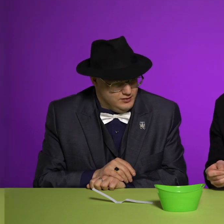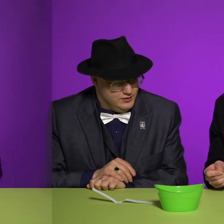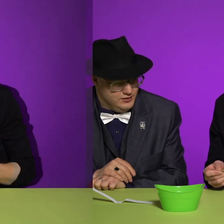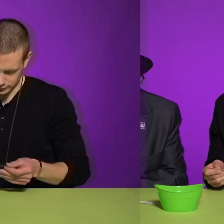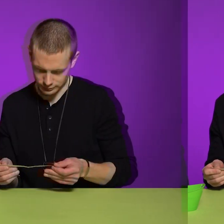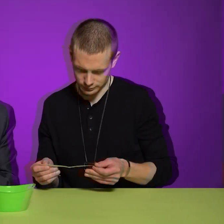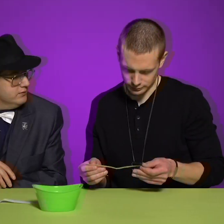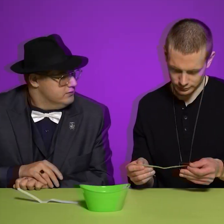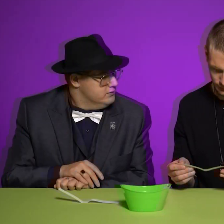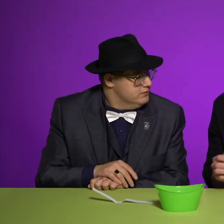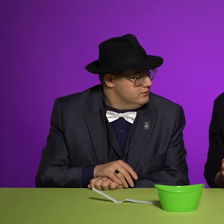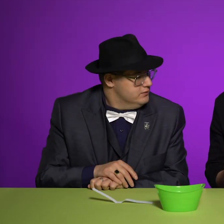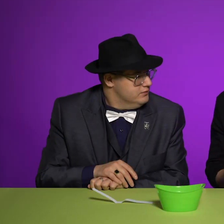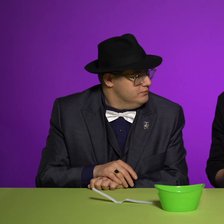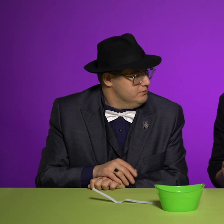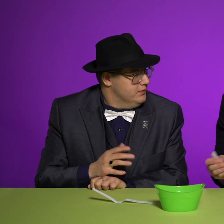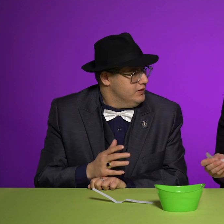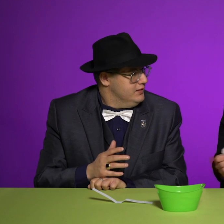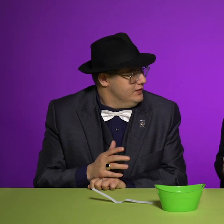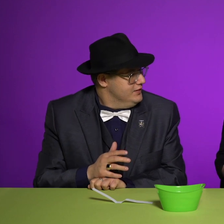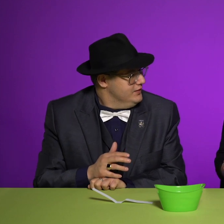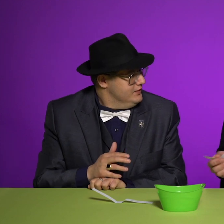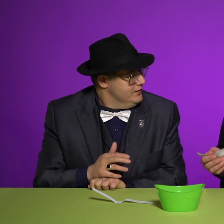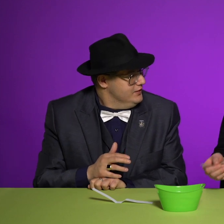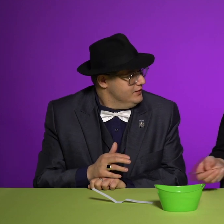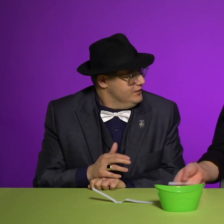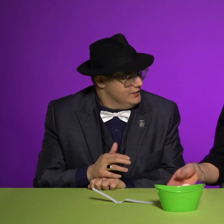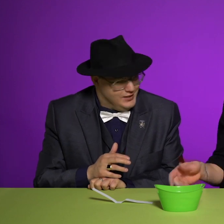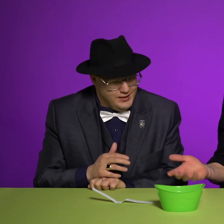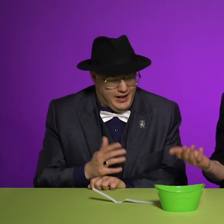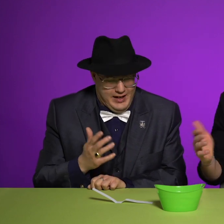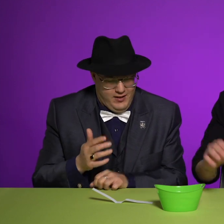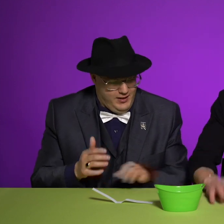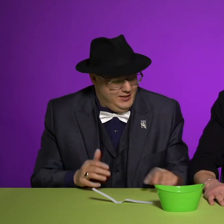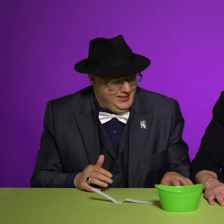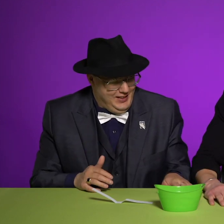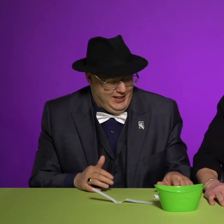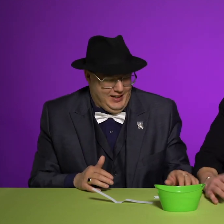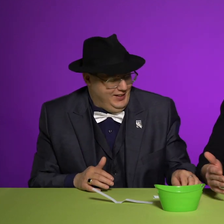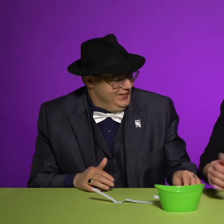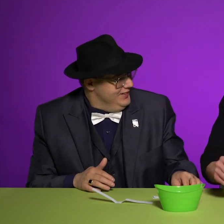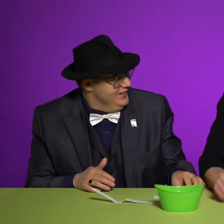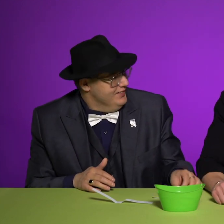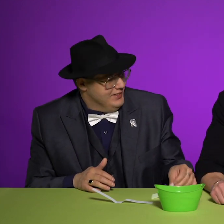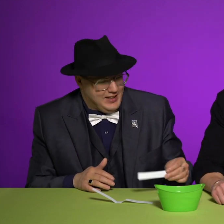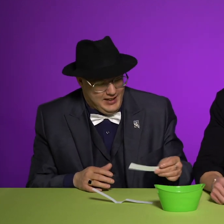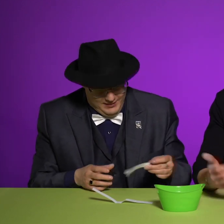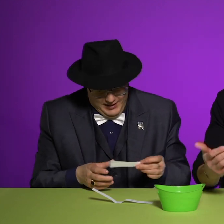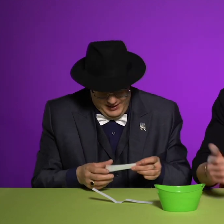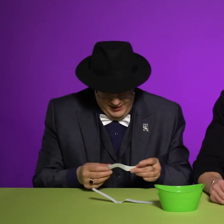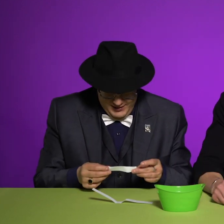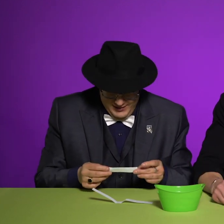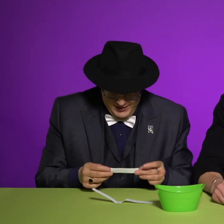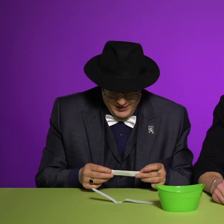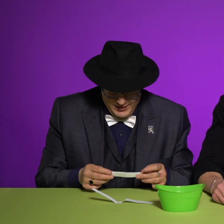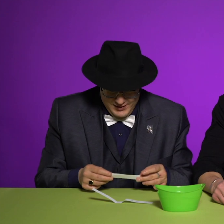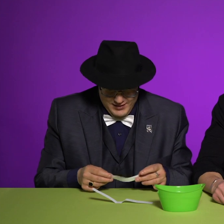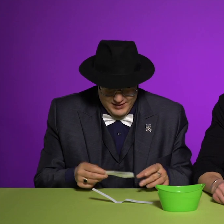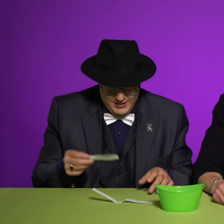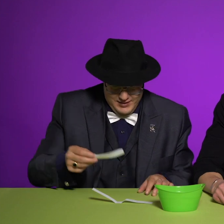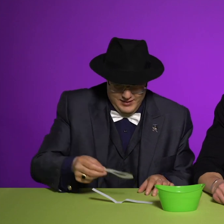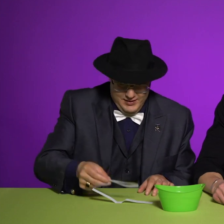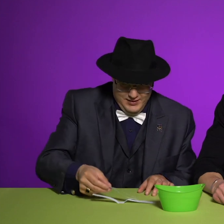that. I don't know. I feel like I don't even want to waste my energy addressing that. I hear you. It's so inane. Exactly, but... I hear you.